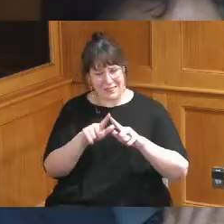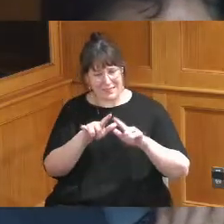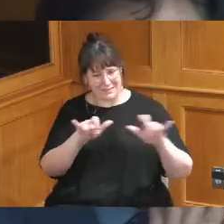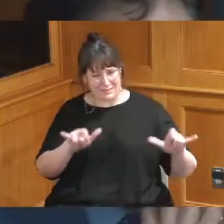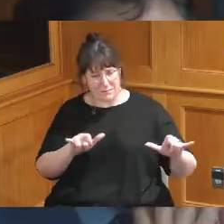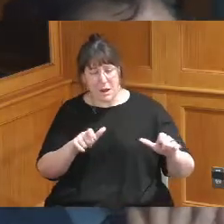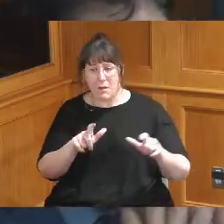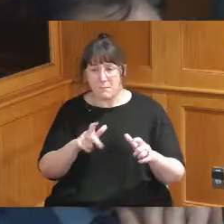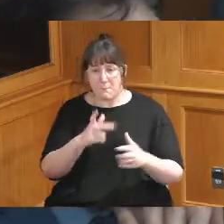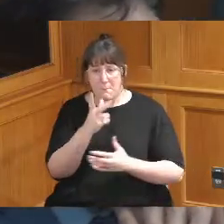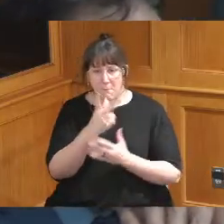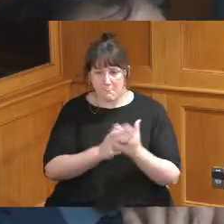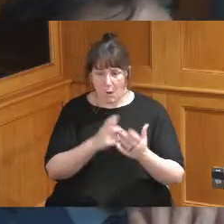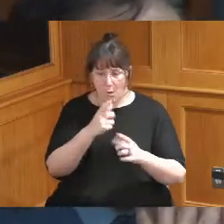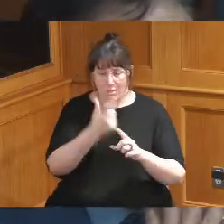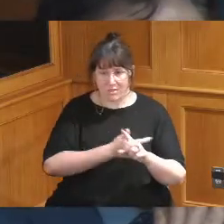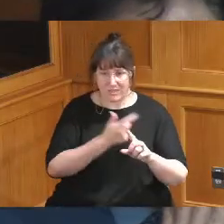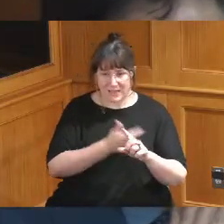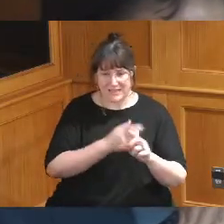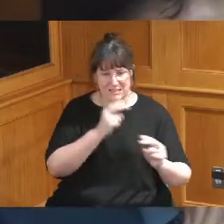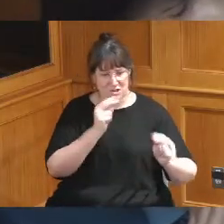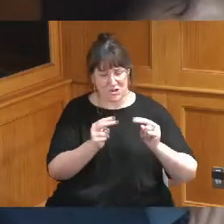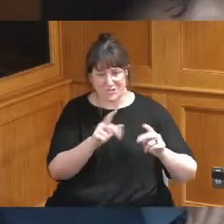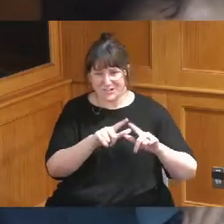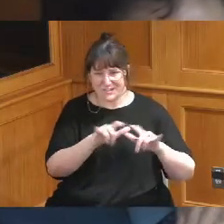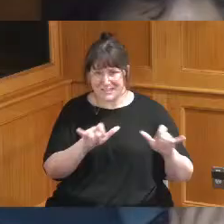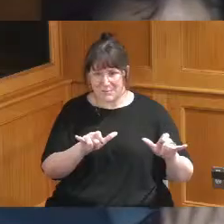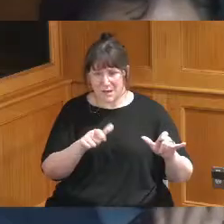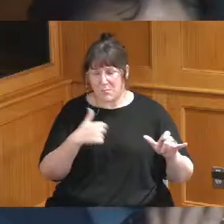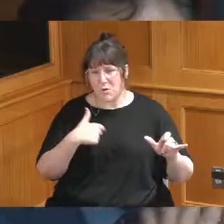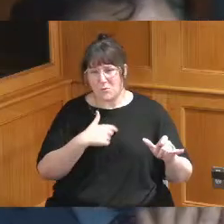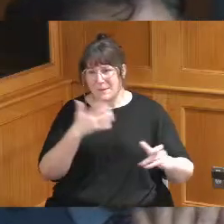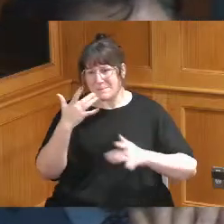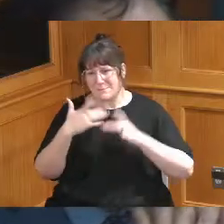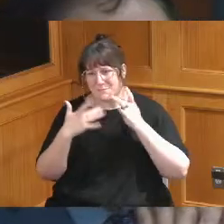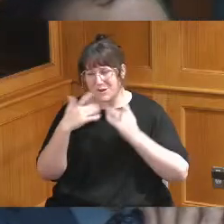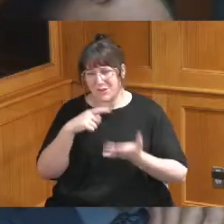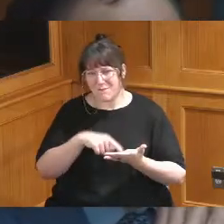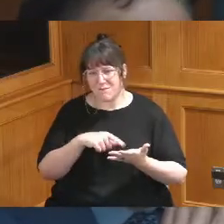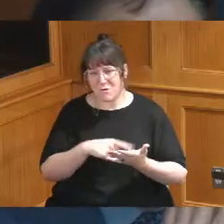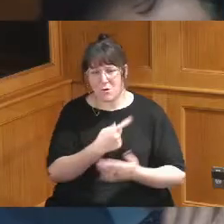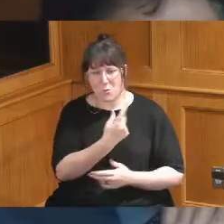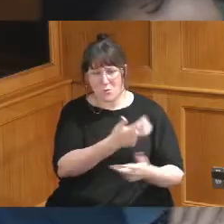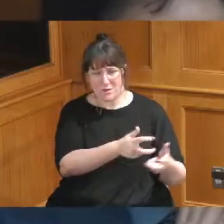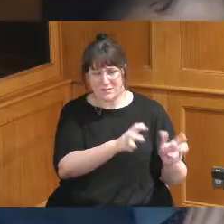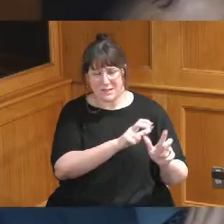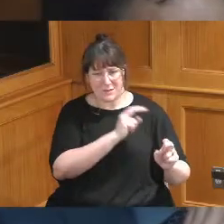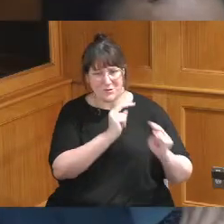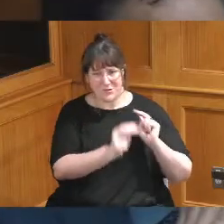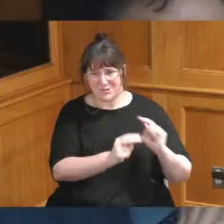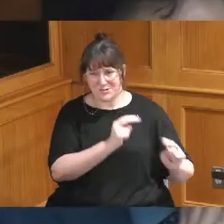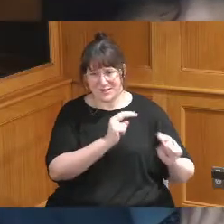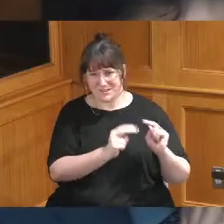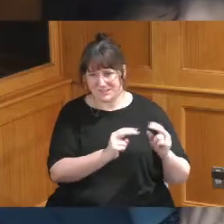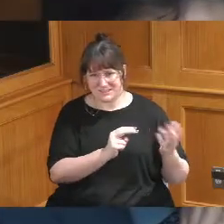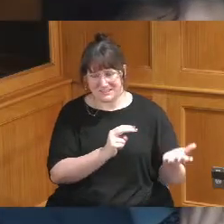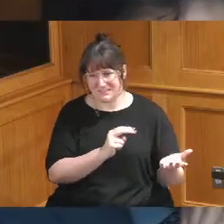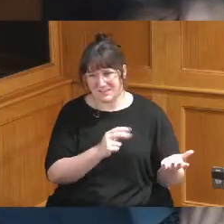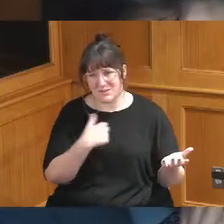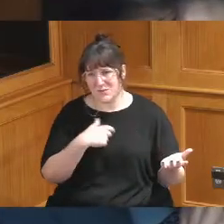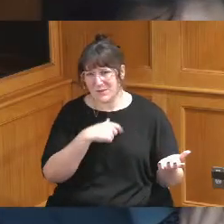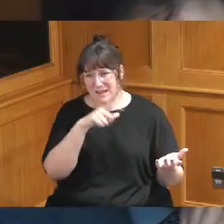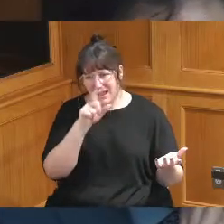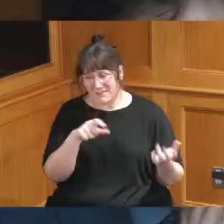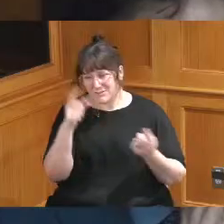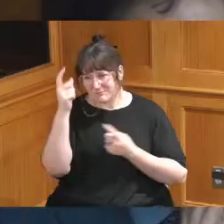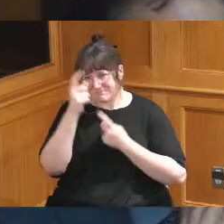be having to be negotiated at the same time. We barely can afford one stadium negotiation. So we need to